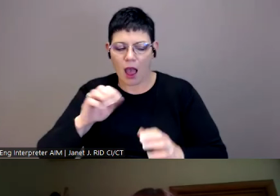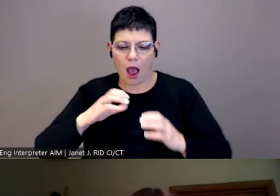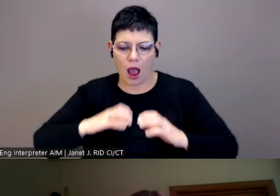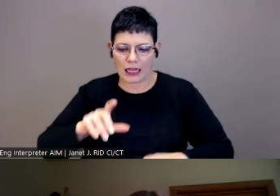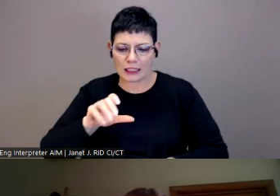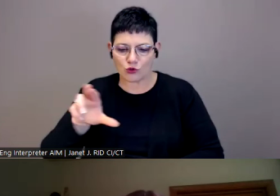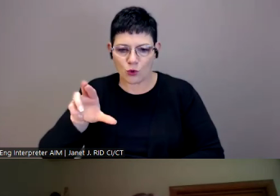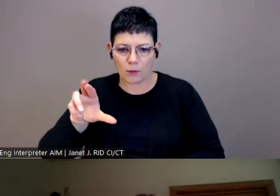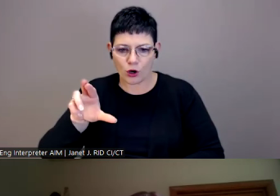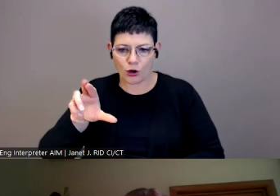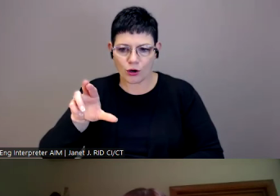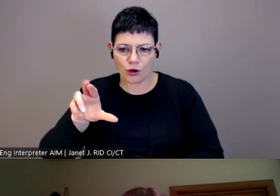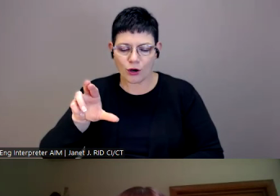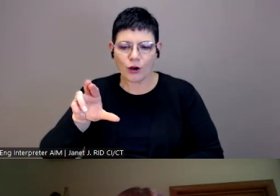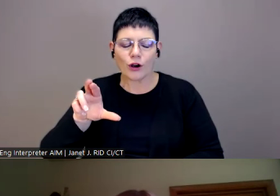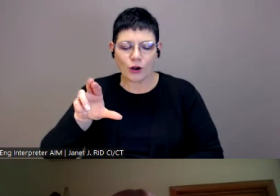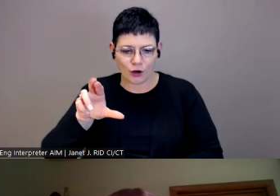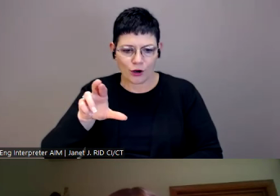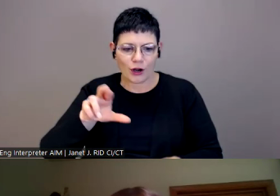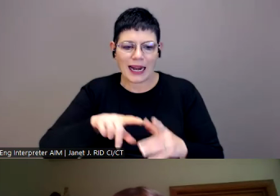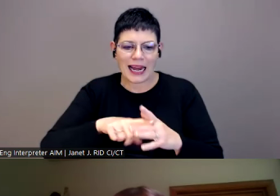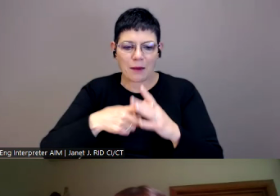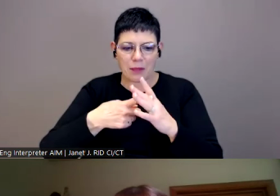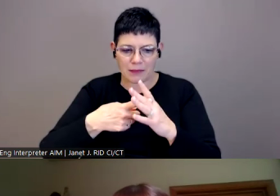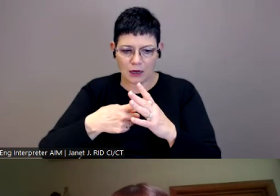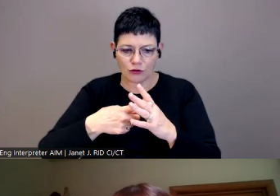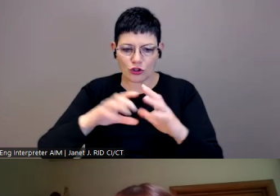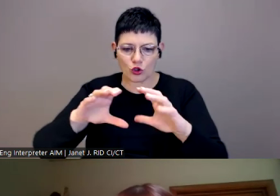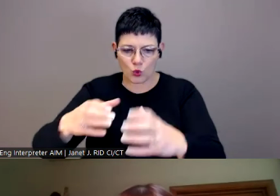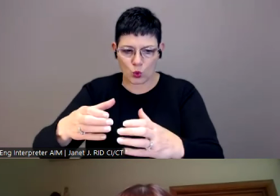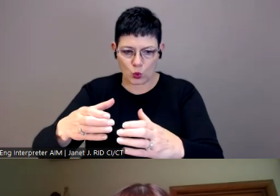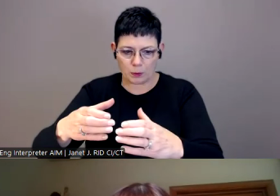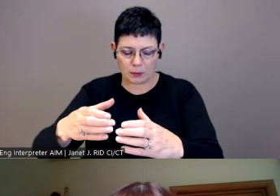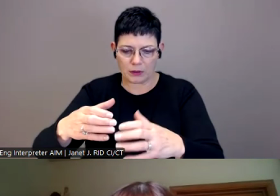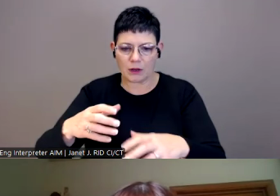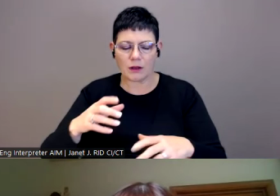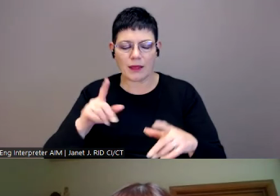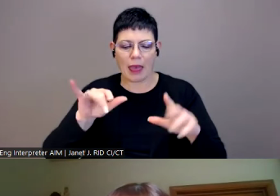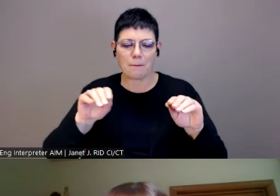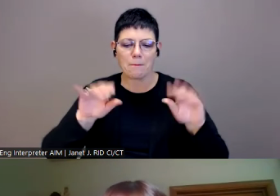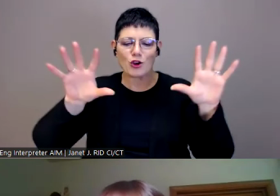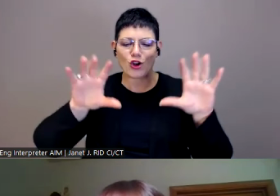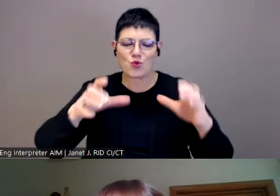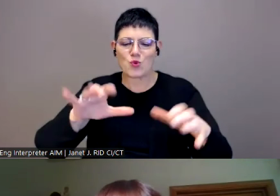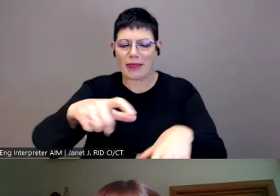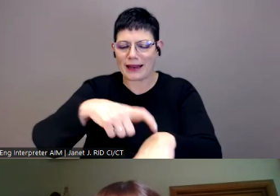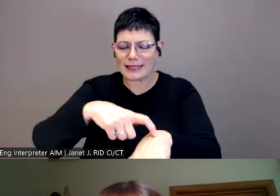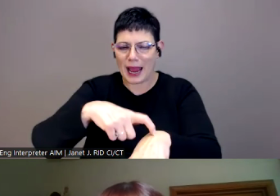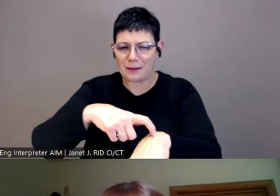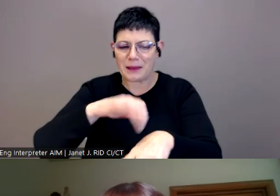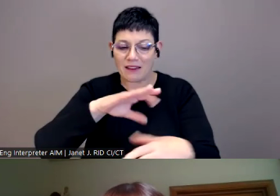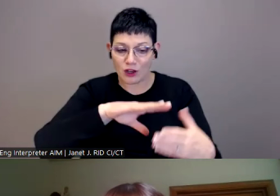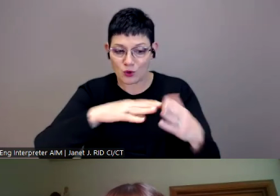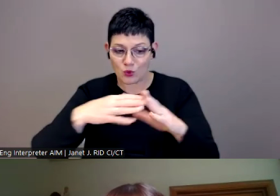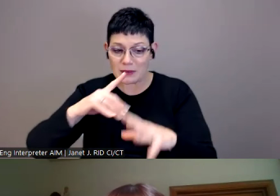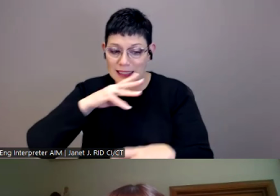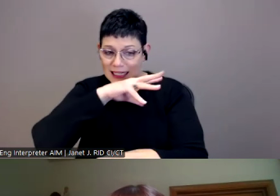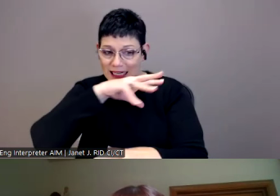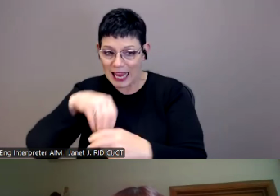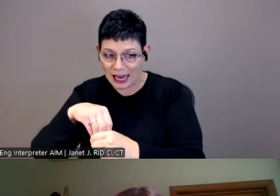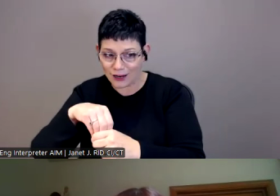Group, CPIG. And at the time, there was this miracle. They were like, if the community is engaged and the state